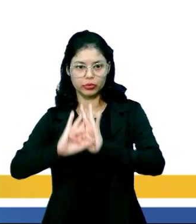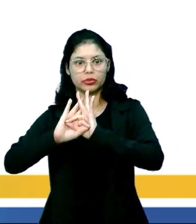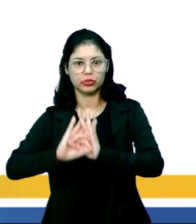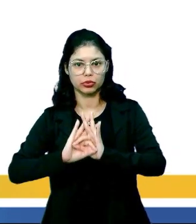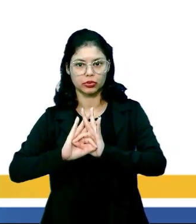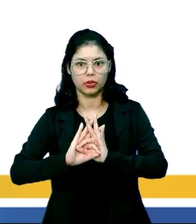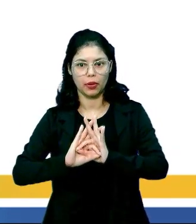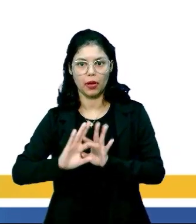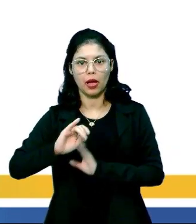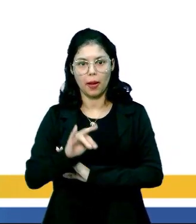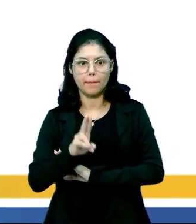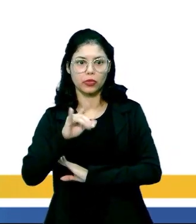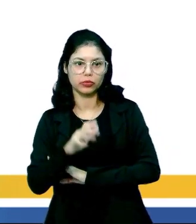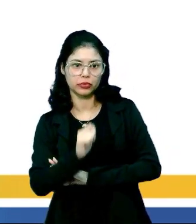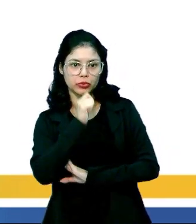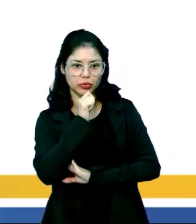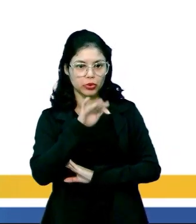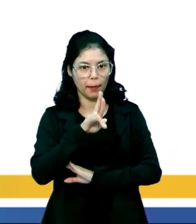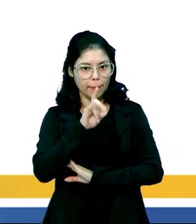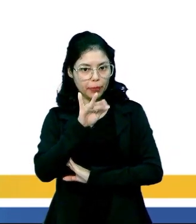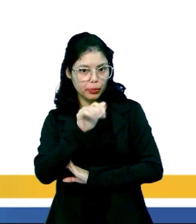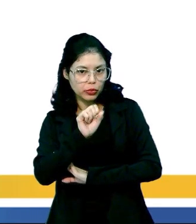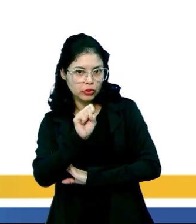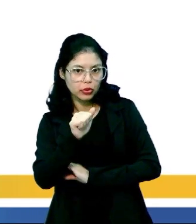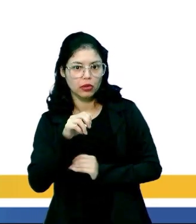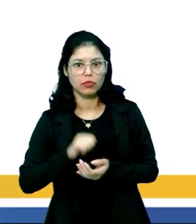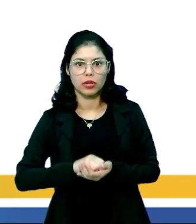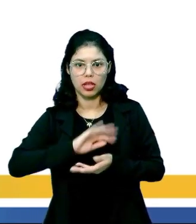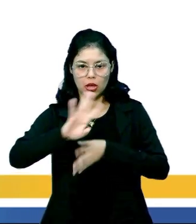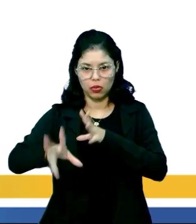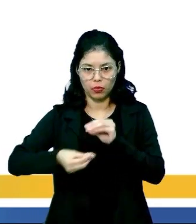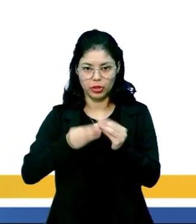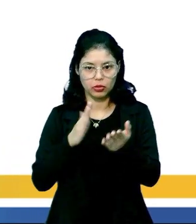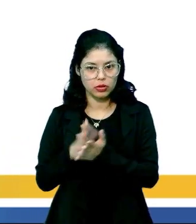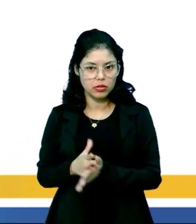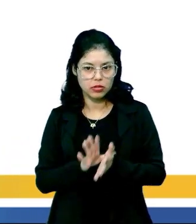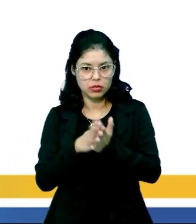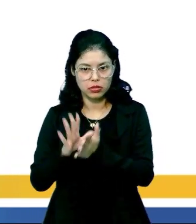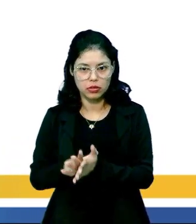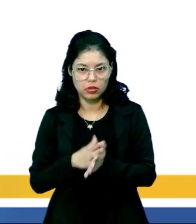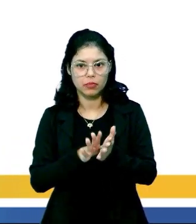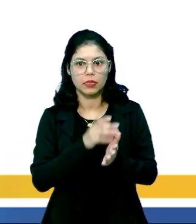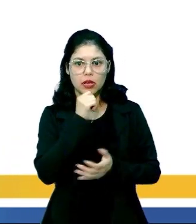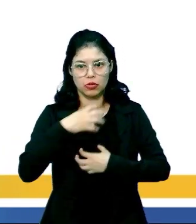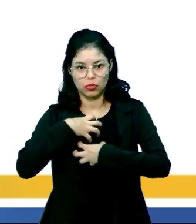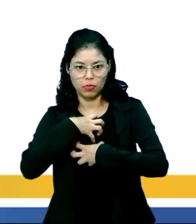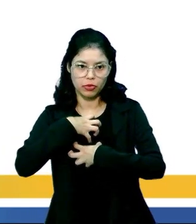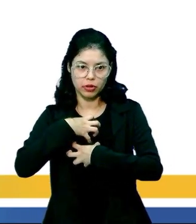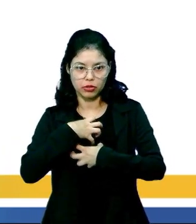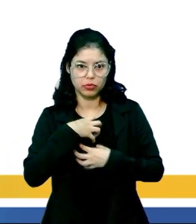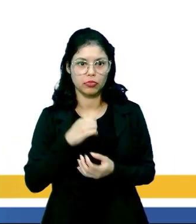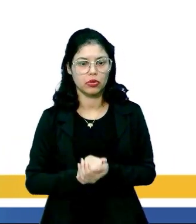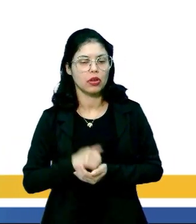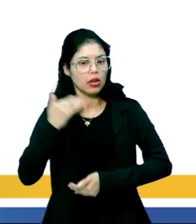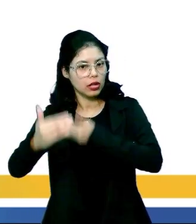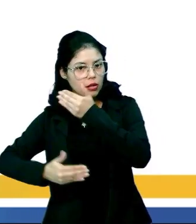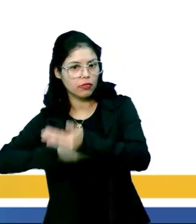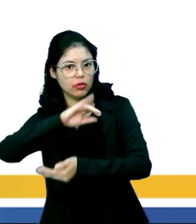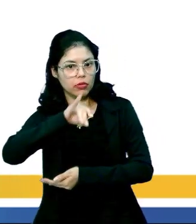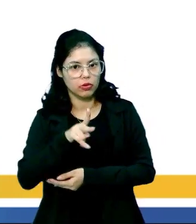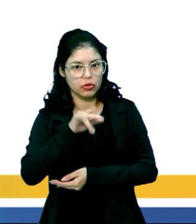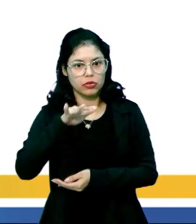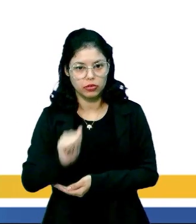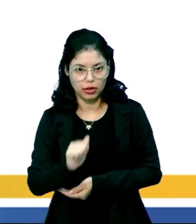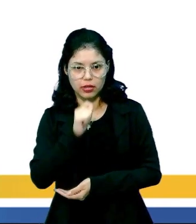Bossa Nova that add complexity more Basic rythm Giving it a Evolution